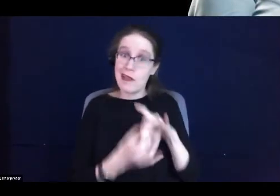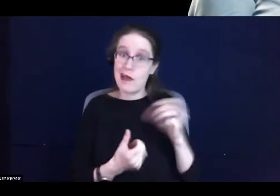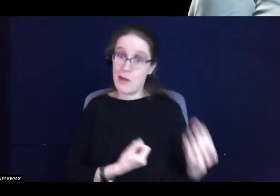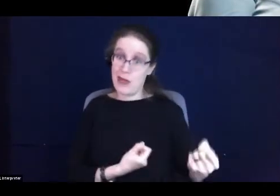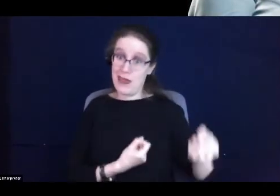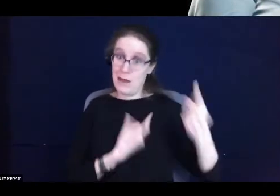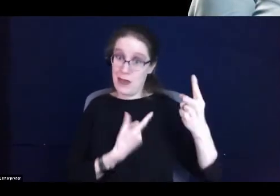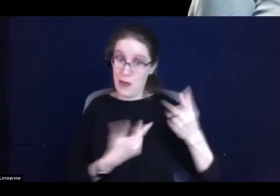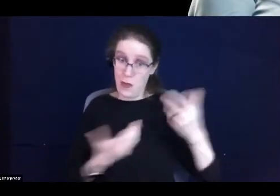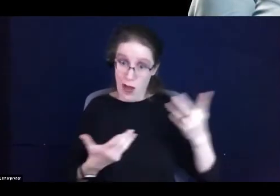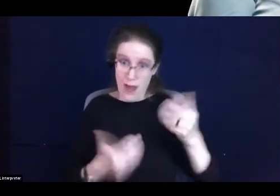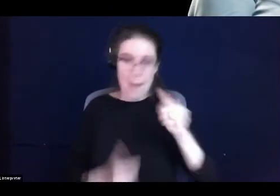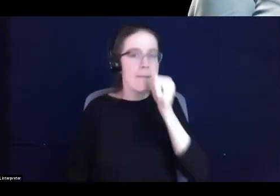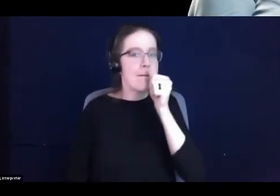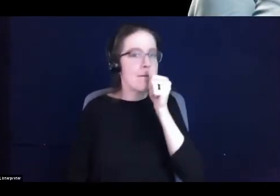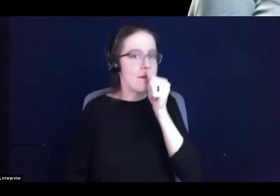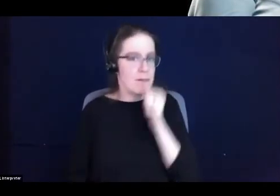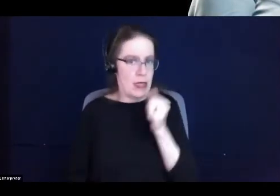understanding.